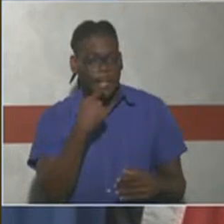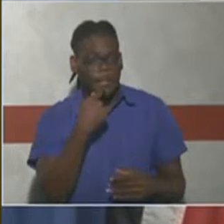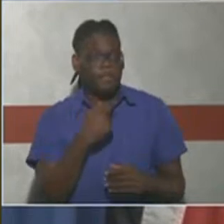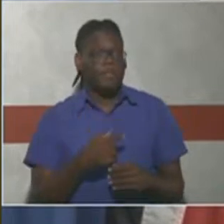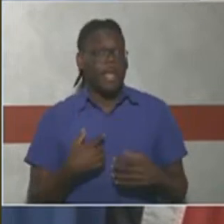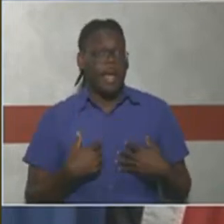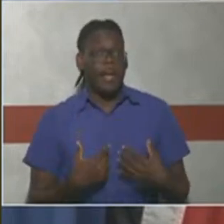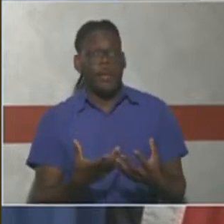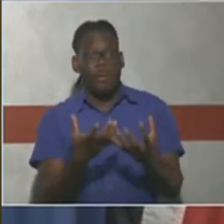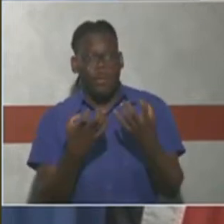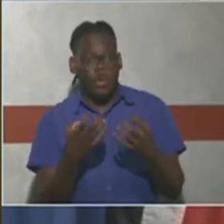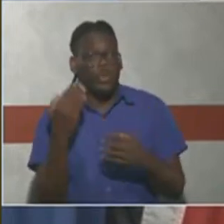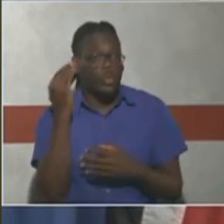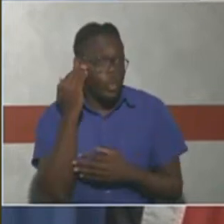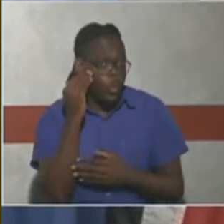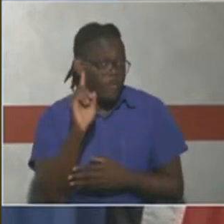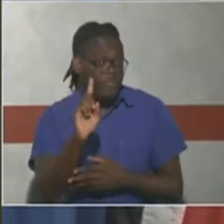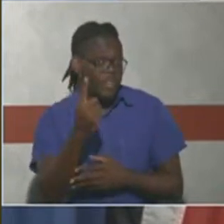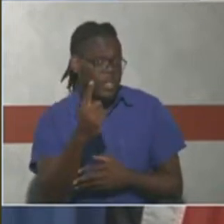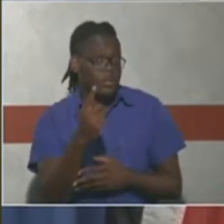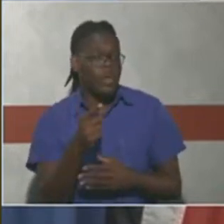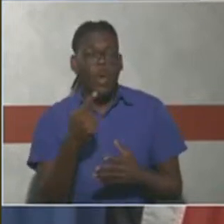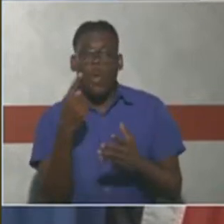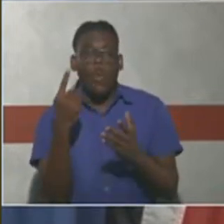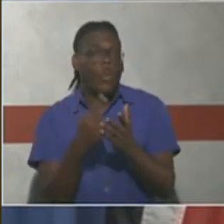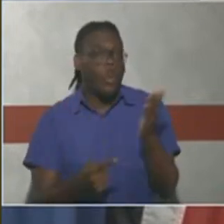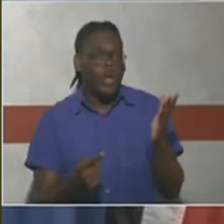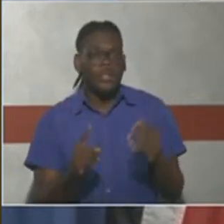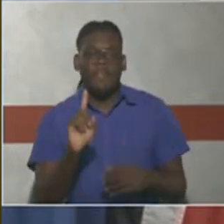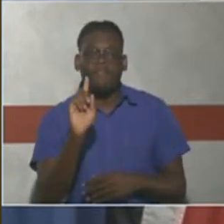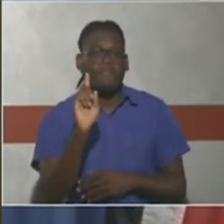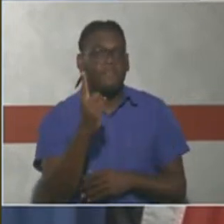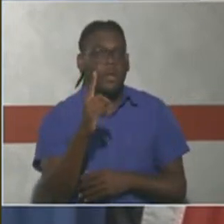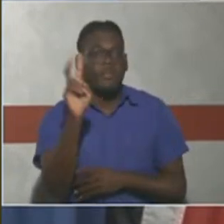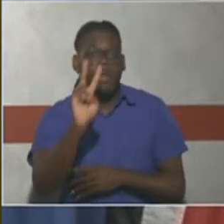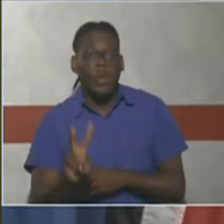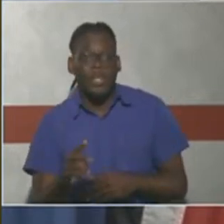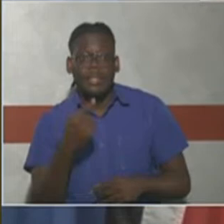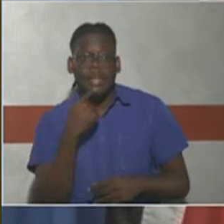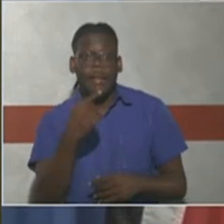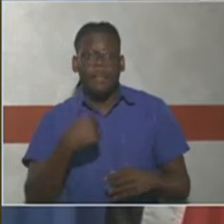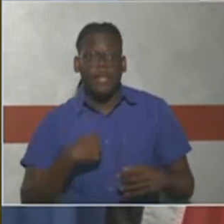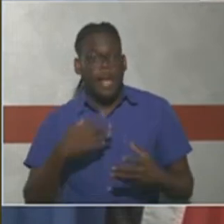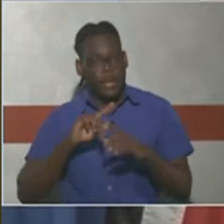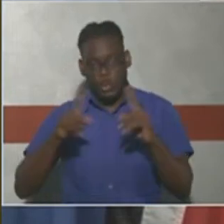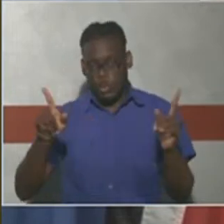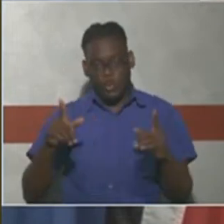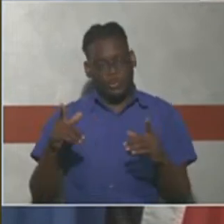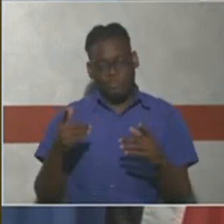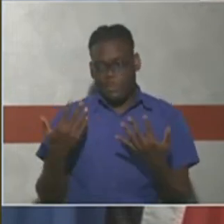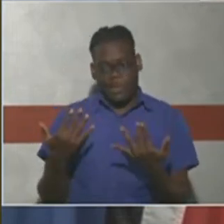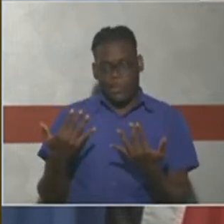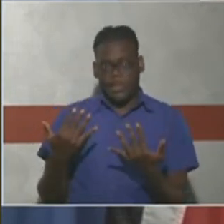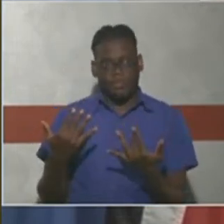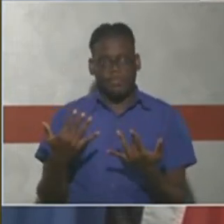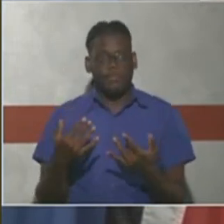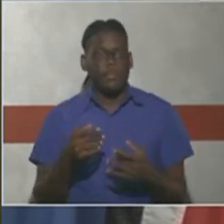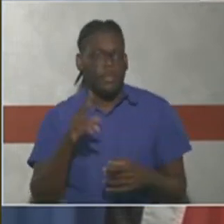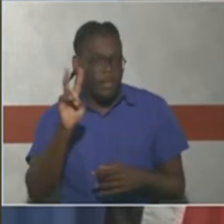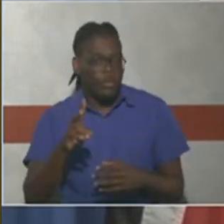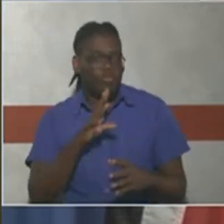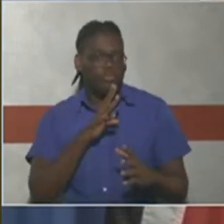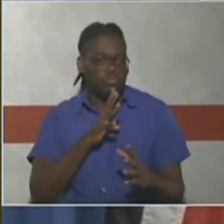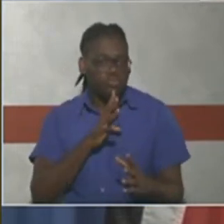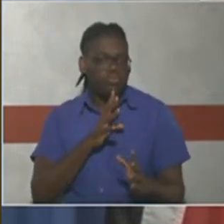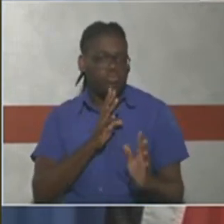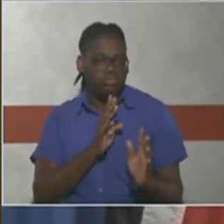how fast we can go, right? But the question is how soon it should get to market, because the market desperately needs